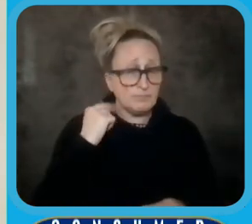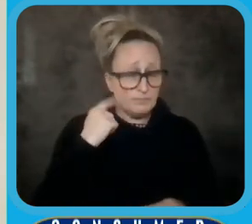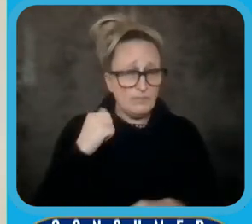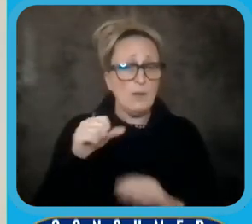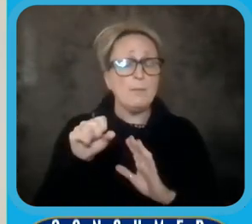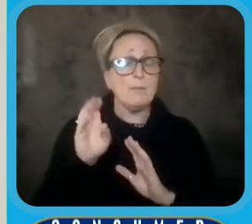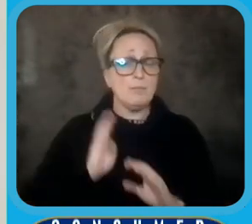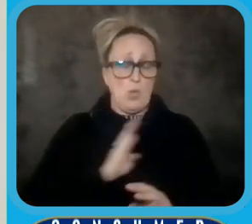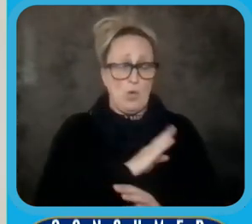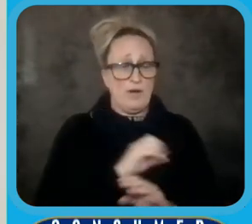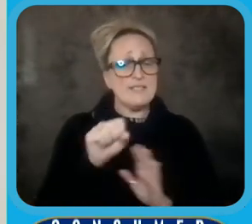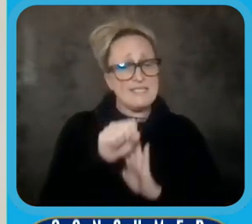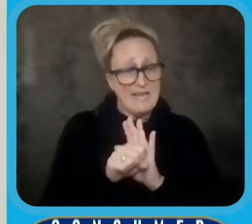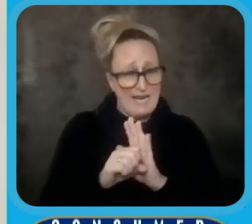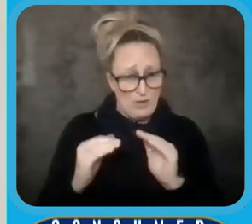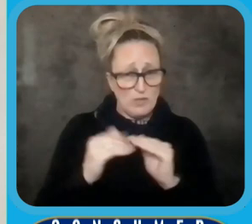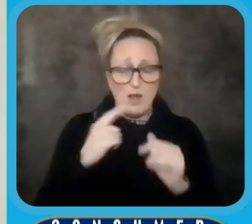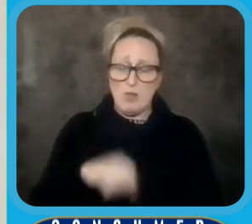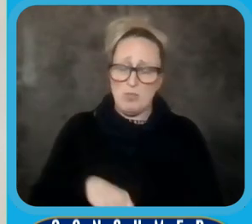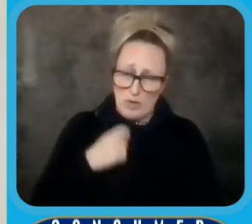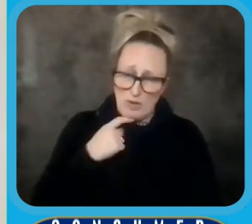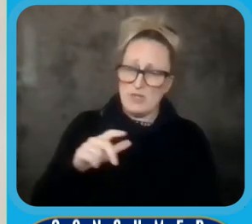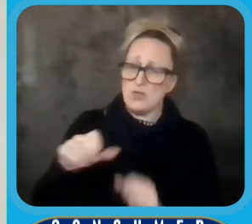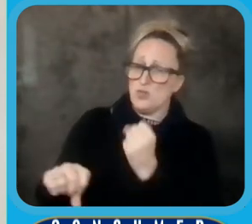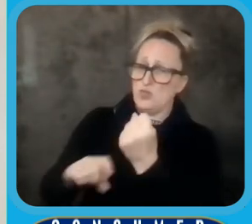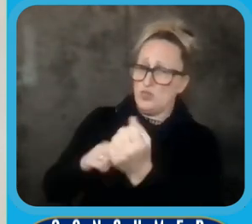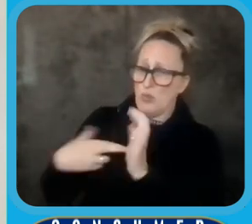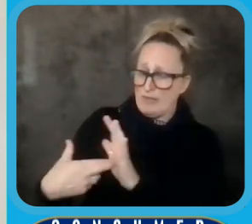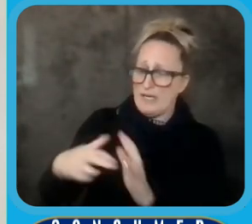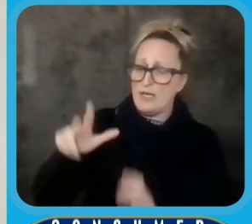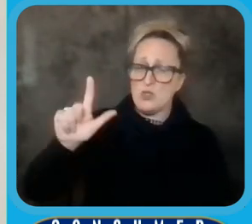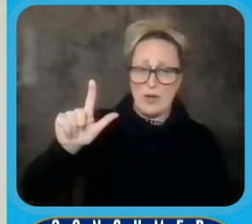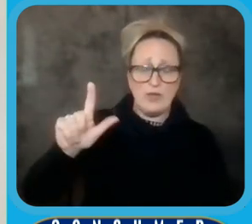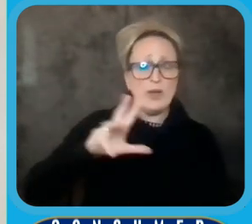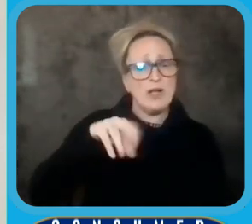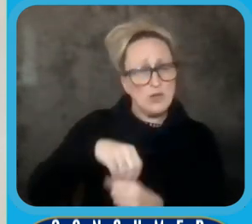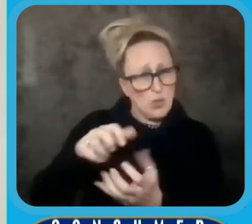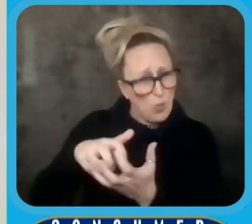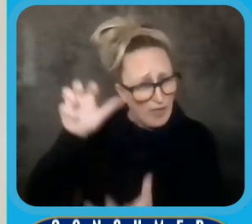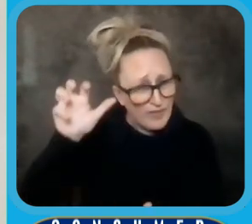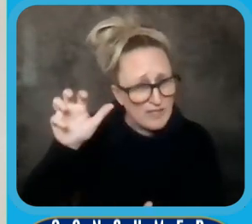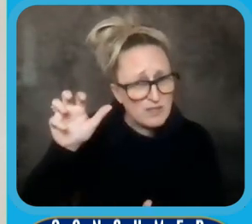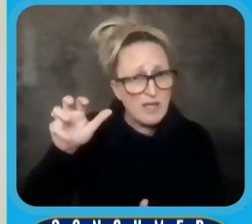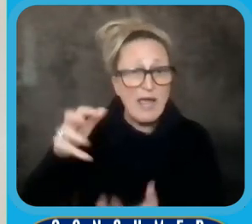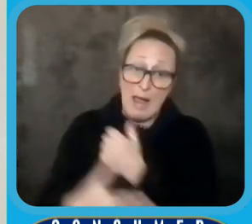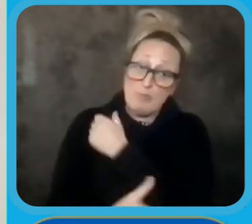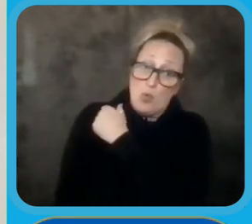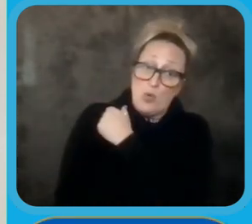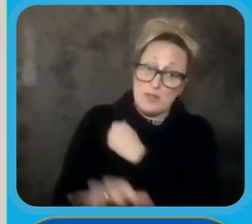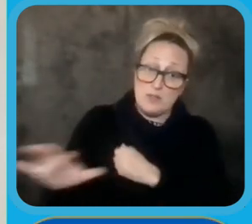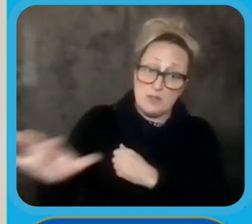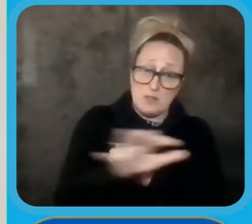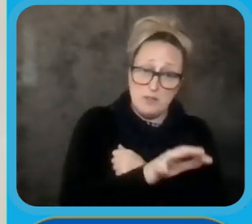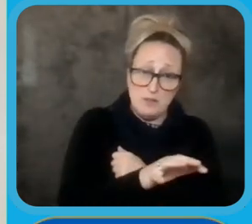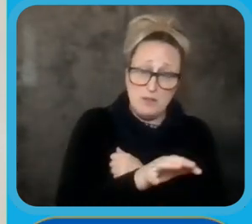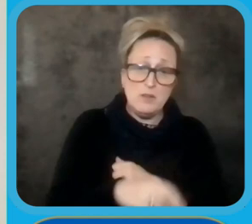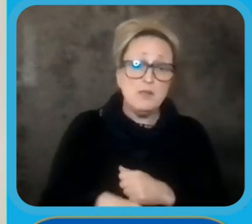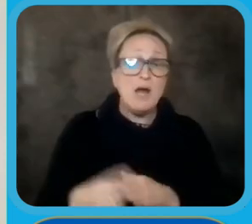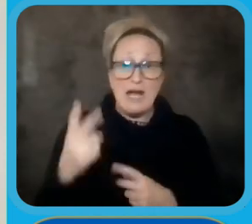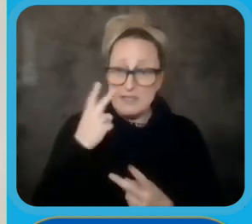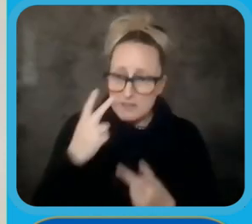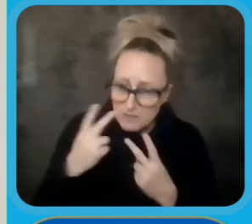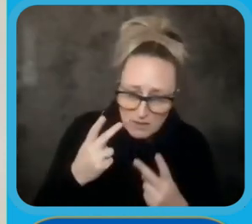Equalization, I'm proud to represent 23 counties, including California's wealthiest and poorest. I see firsthand